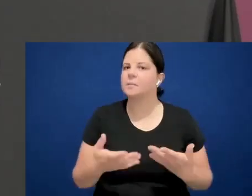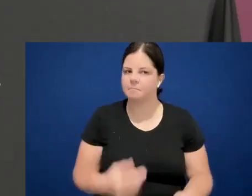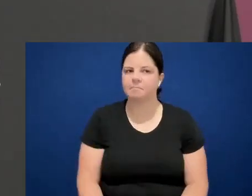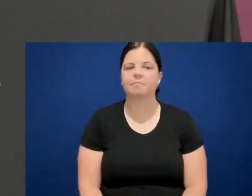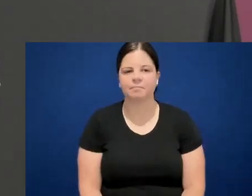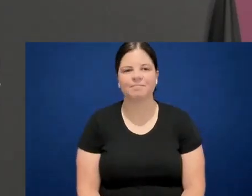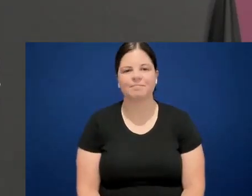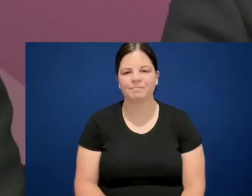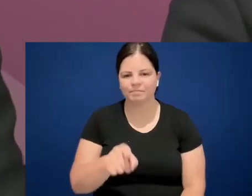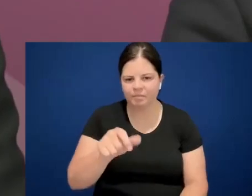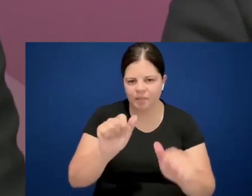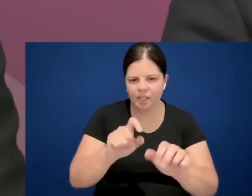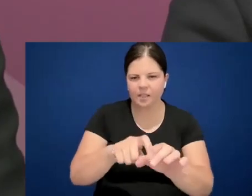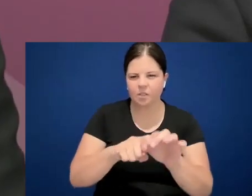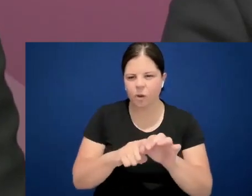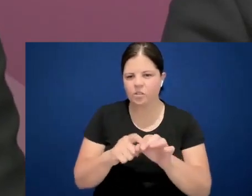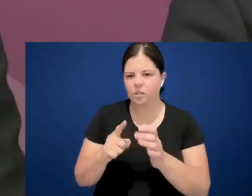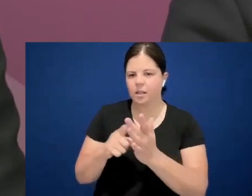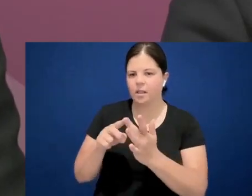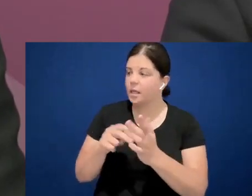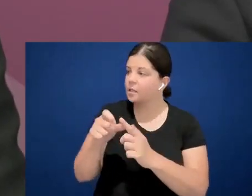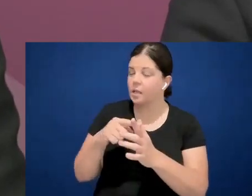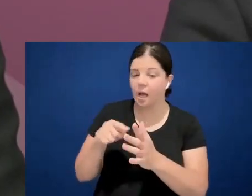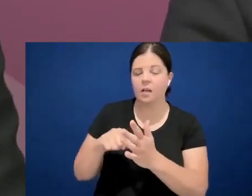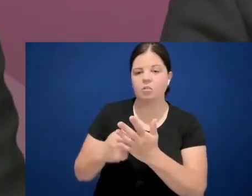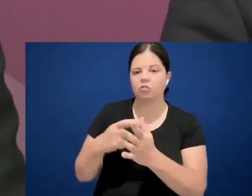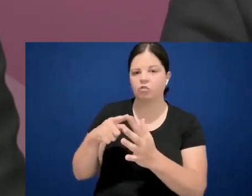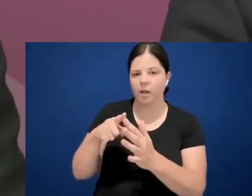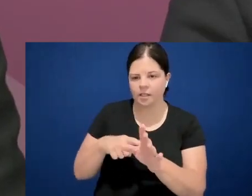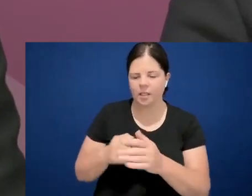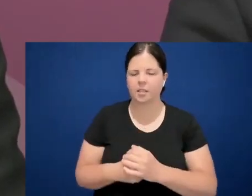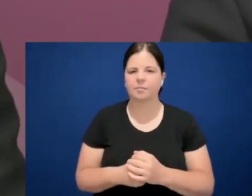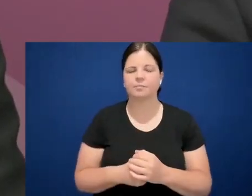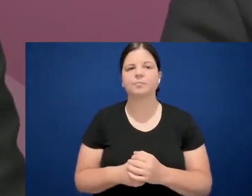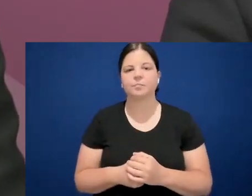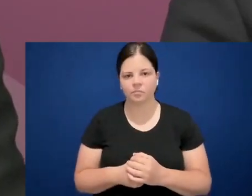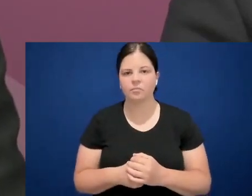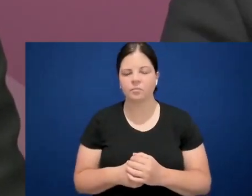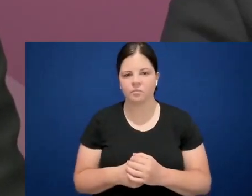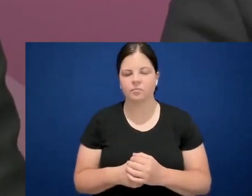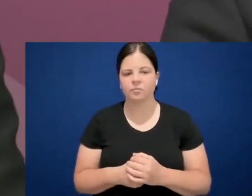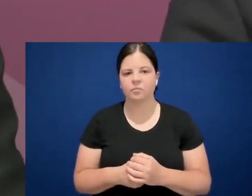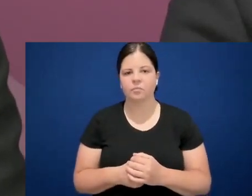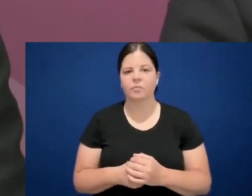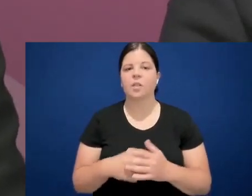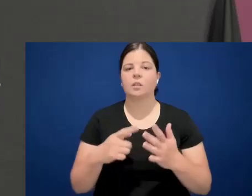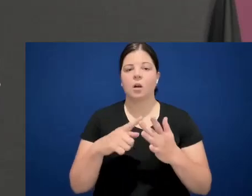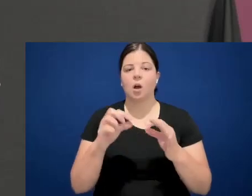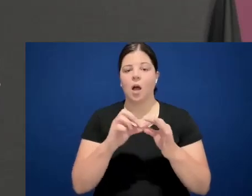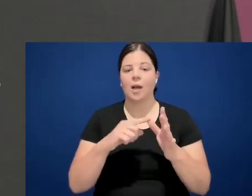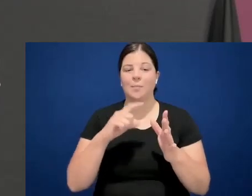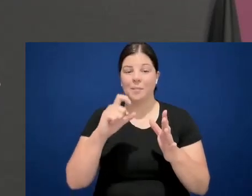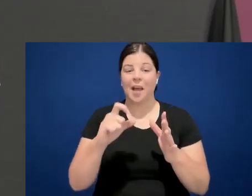Next question for both Linda and Tracy. What is best practice after an organisation has an IBAC report published about